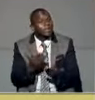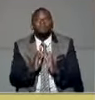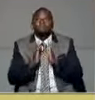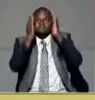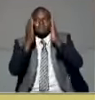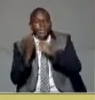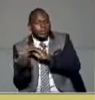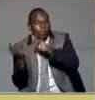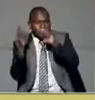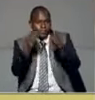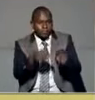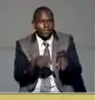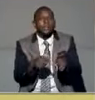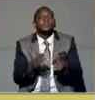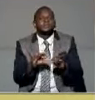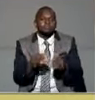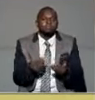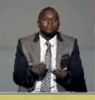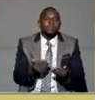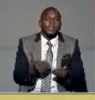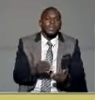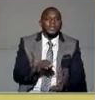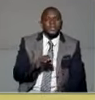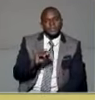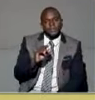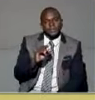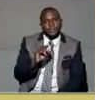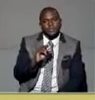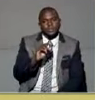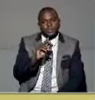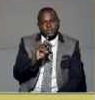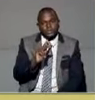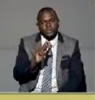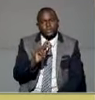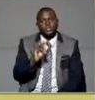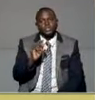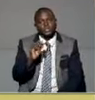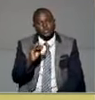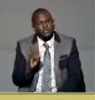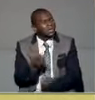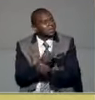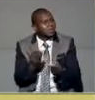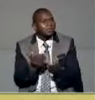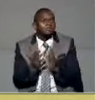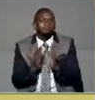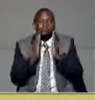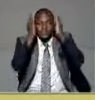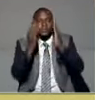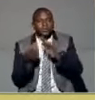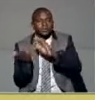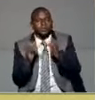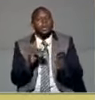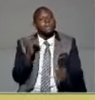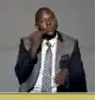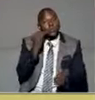Our host, the Bishop of Namirembe, Wilberforce Kitu, where I was there, and his wife, and many bishops mm-hmm. were there. The Bishop of